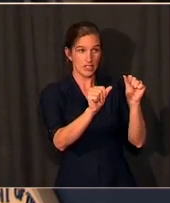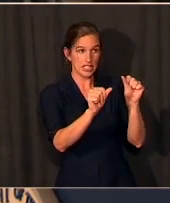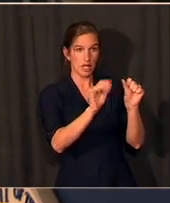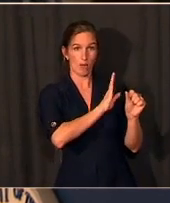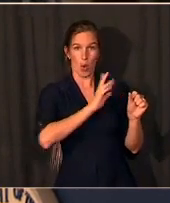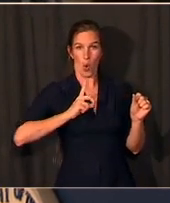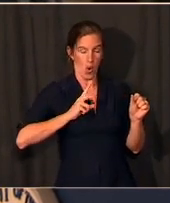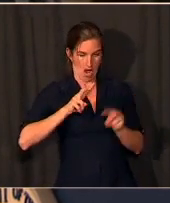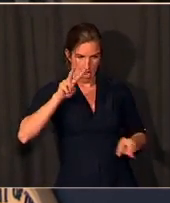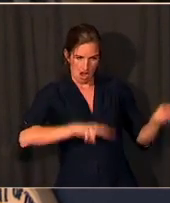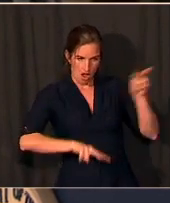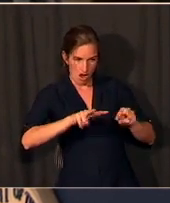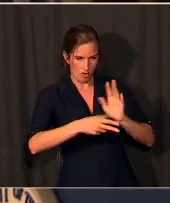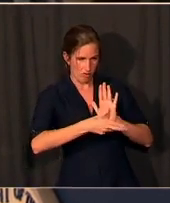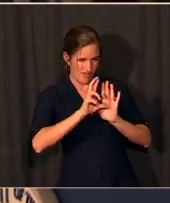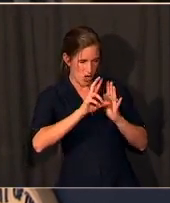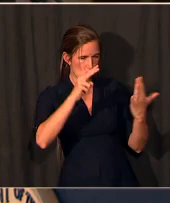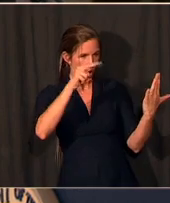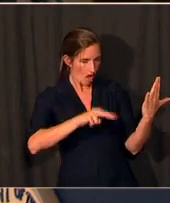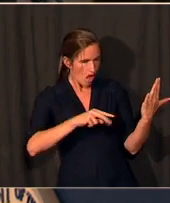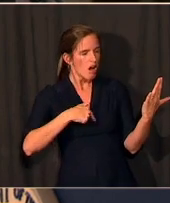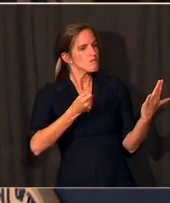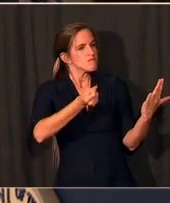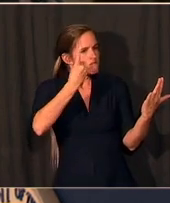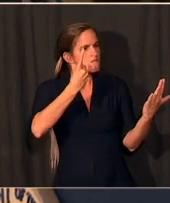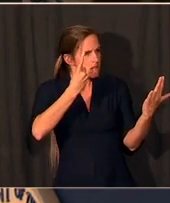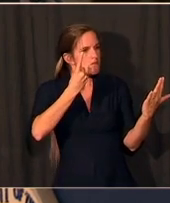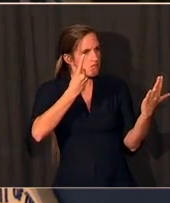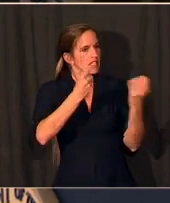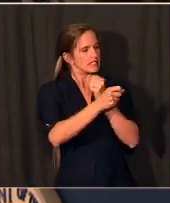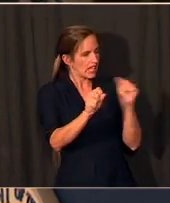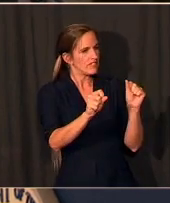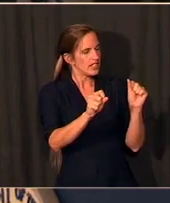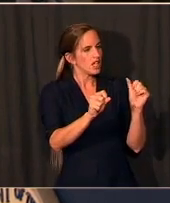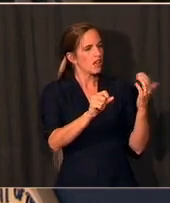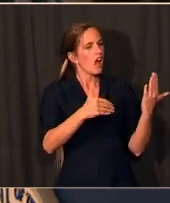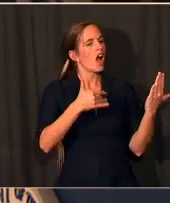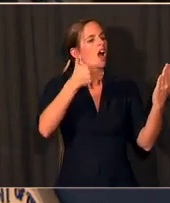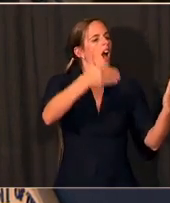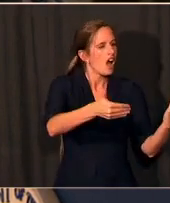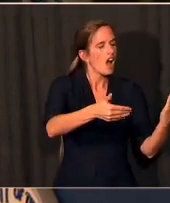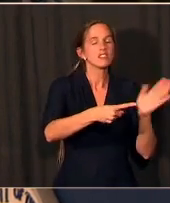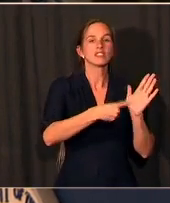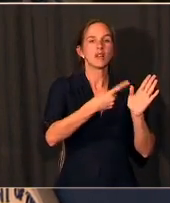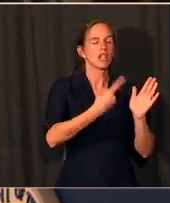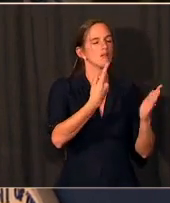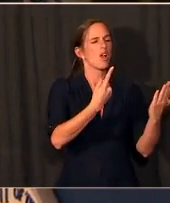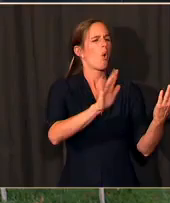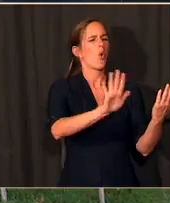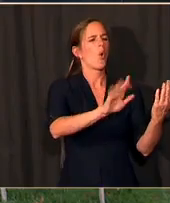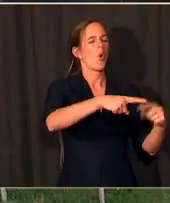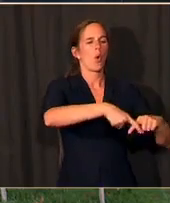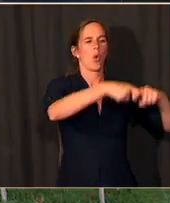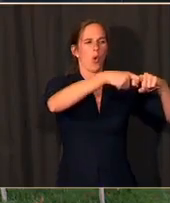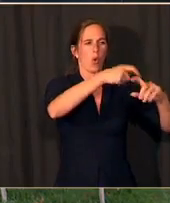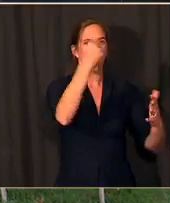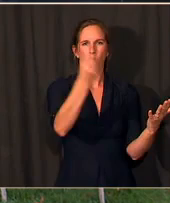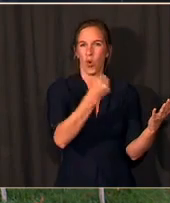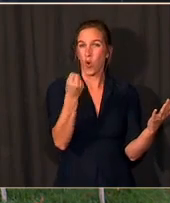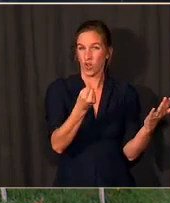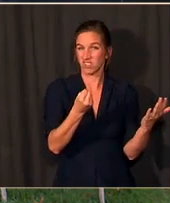review the safety of the studies on an ongoing basis and sometimes put them on hold, as I'm sure you have witnessed with